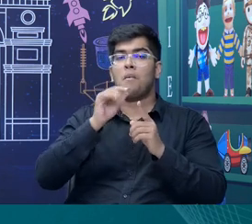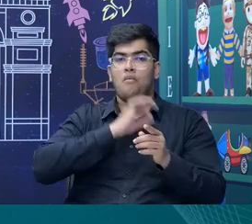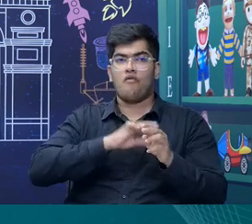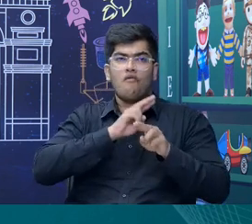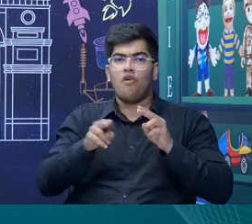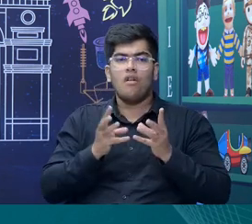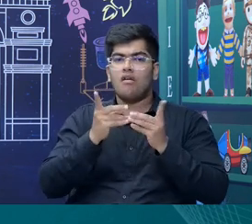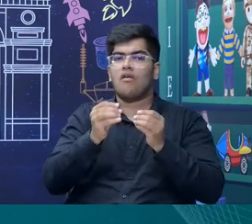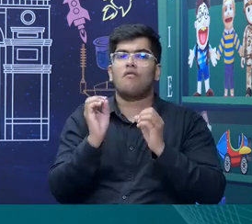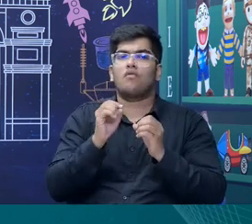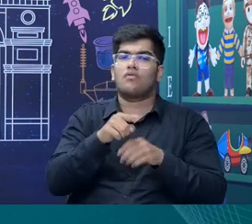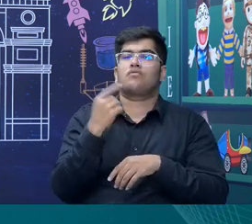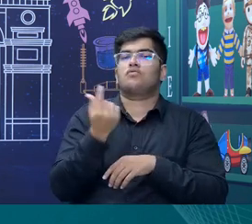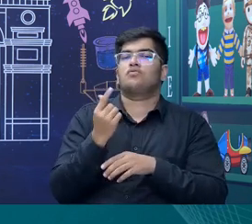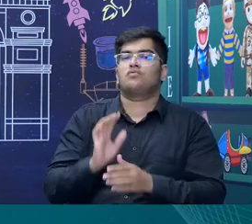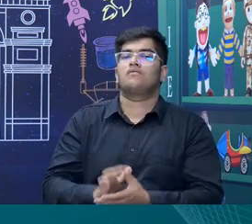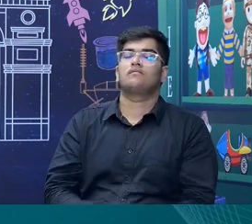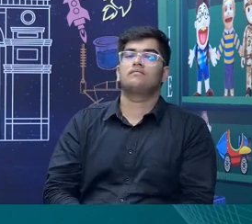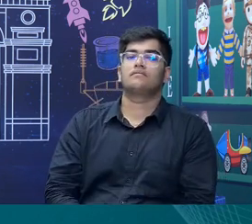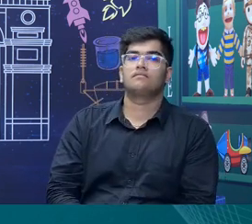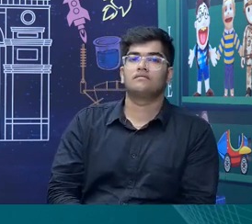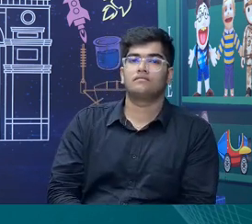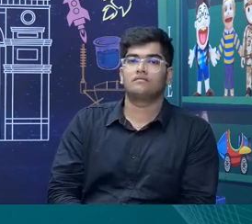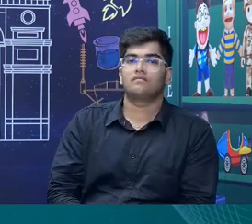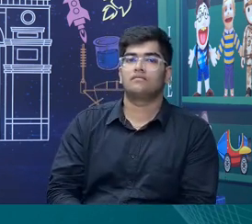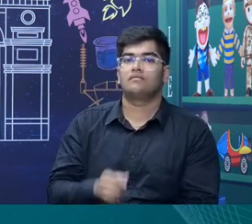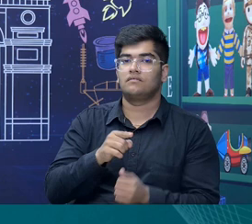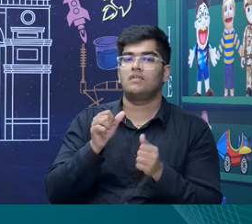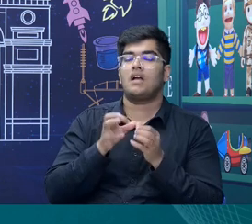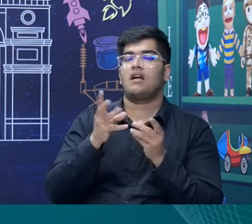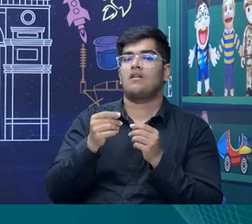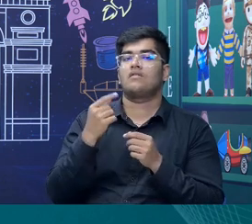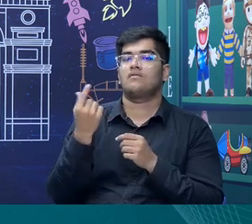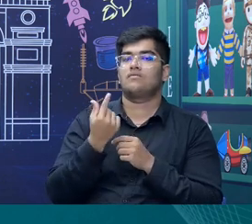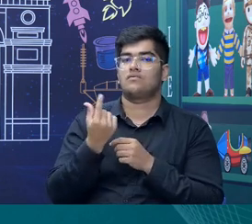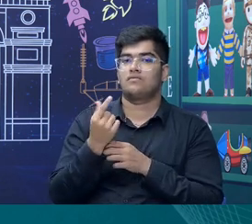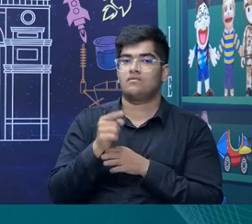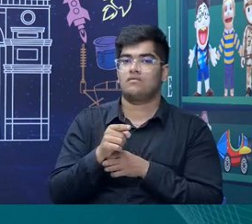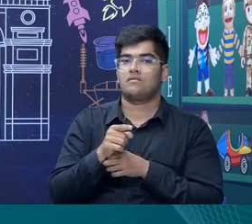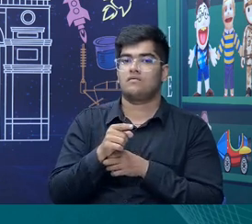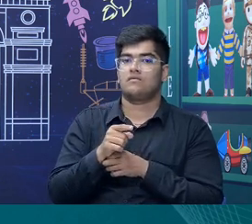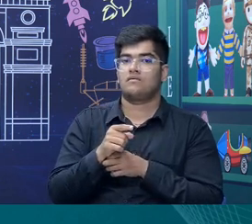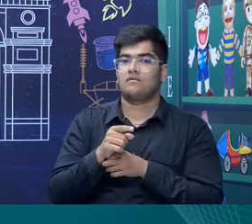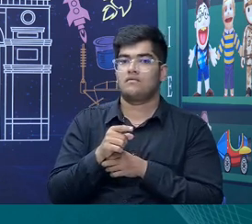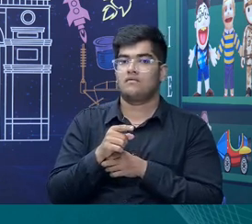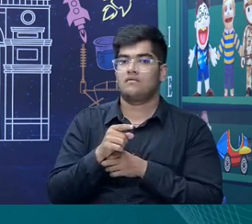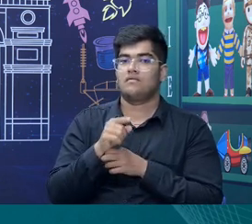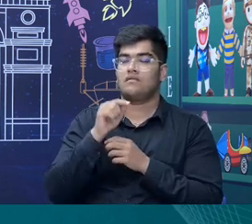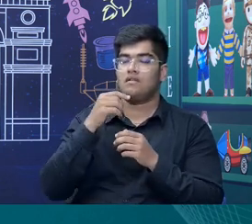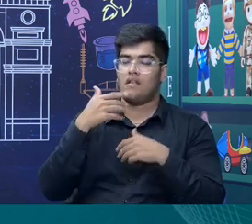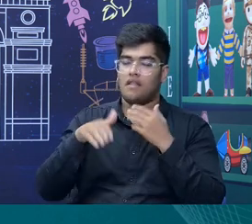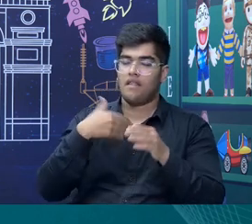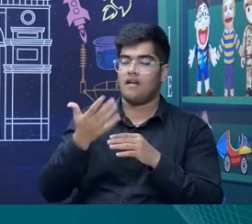used this account will have to be used and after this we will find out the